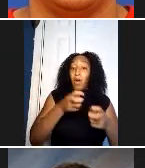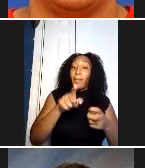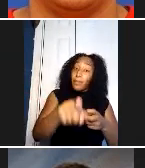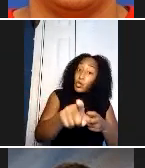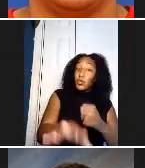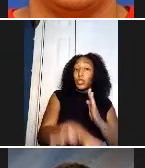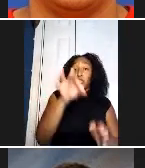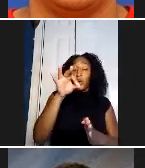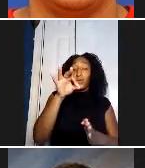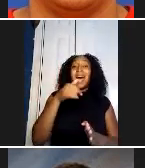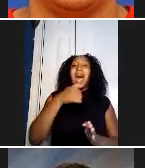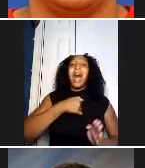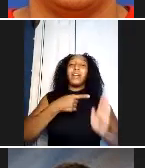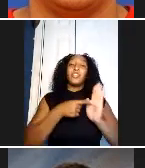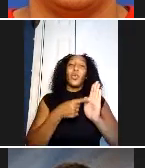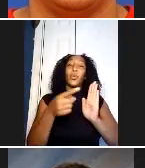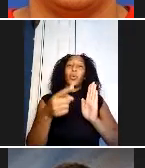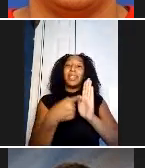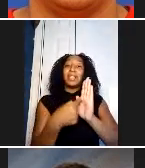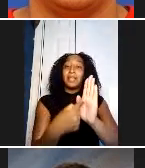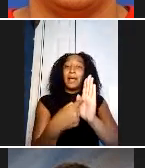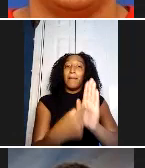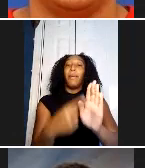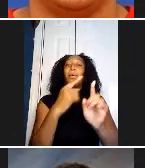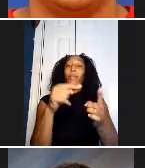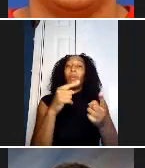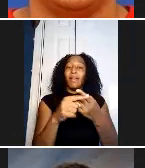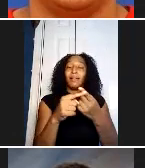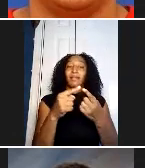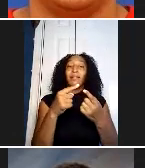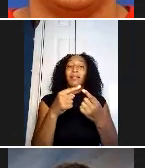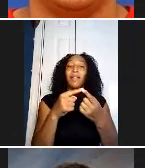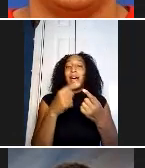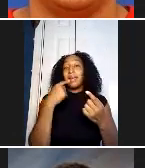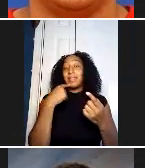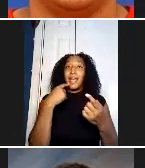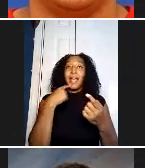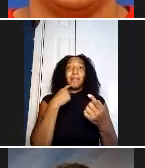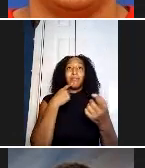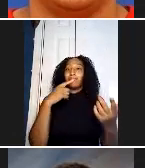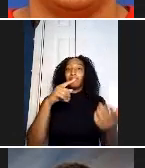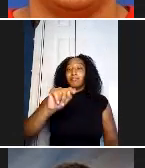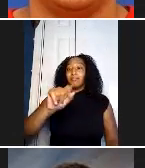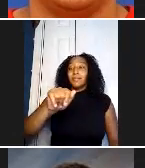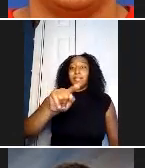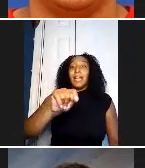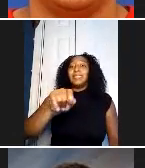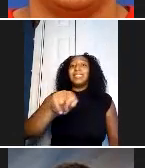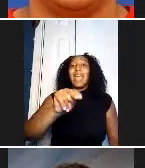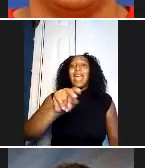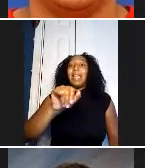I did the did the over the top example of the Titanic. So now you get